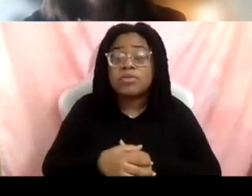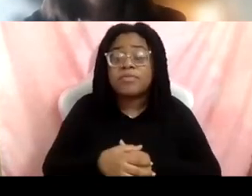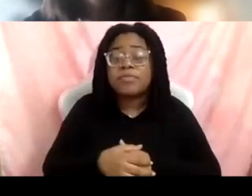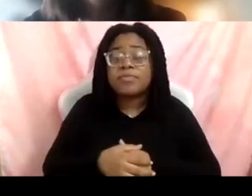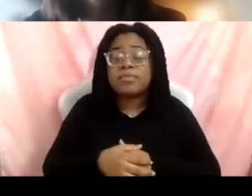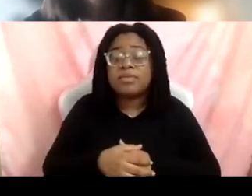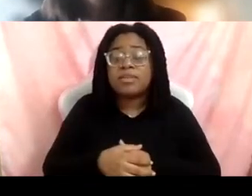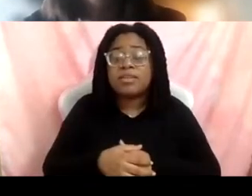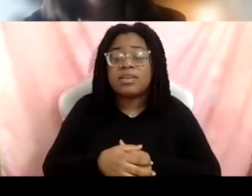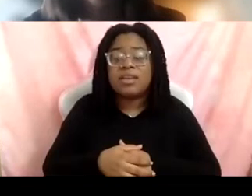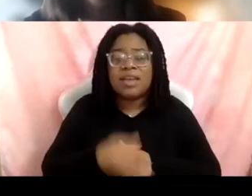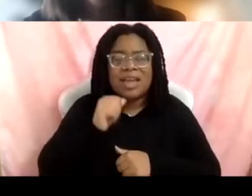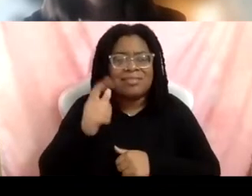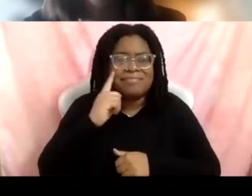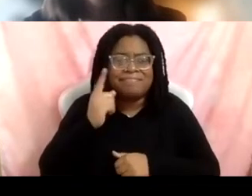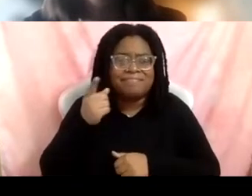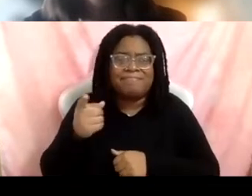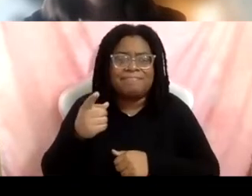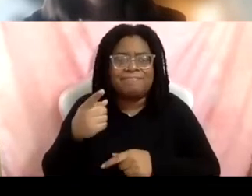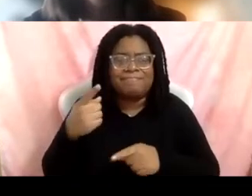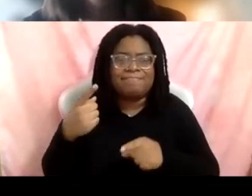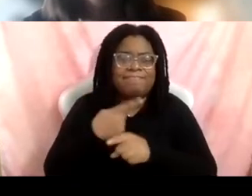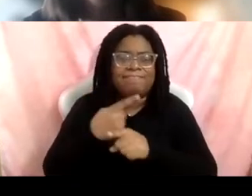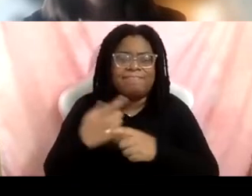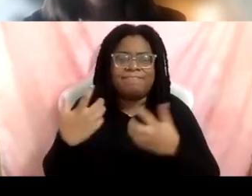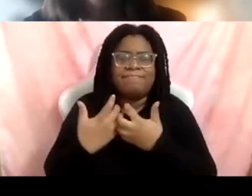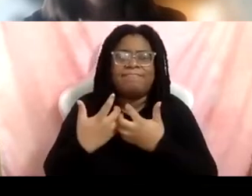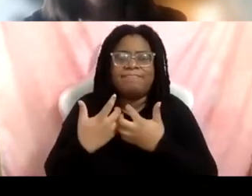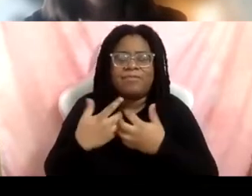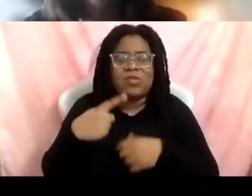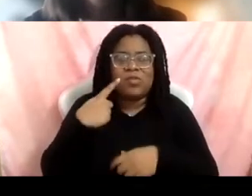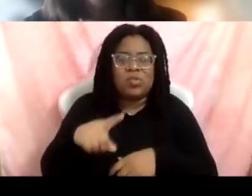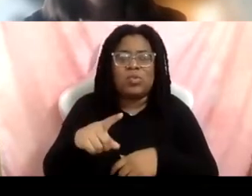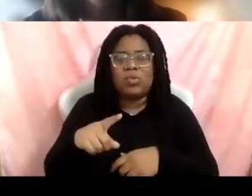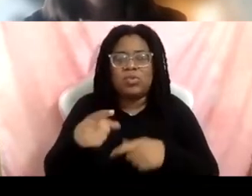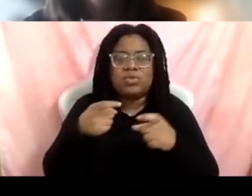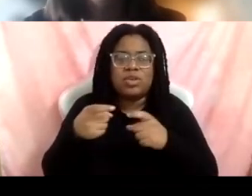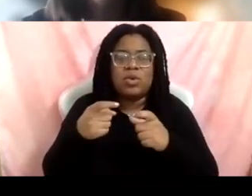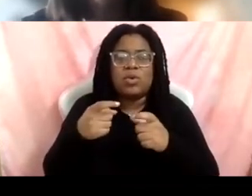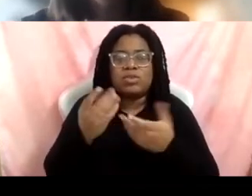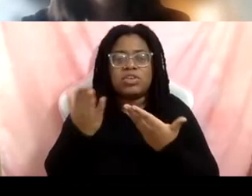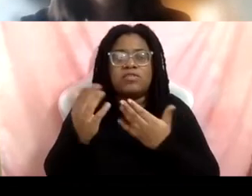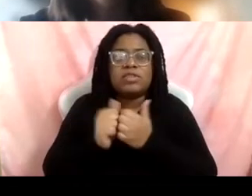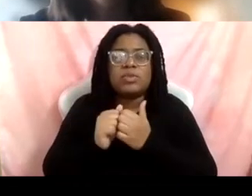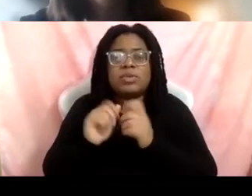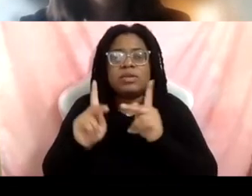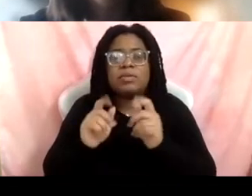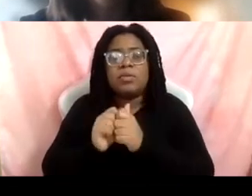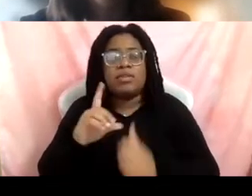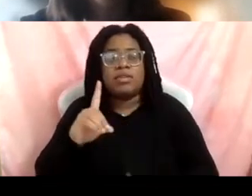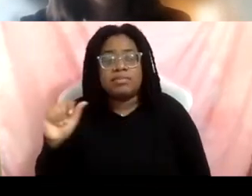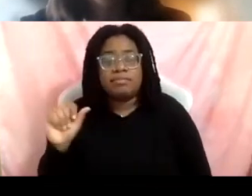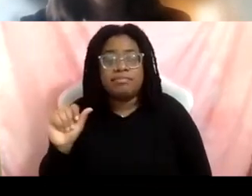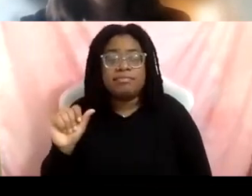And I don't think the school is just properly equipped to deal with and to be in service to people with disabilities. And